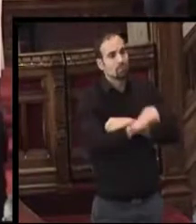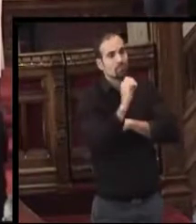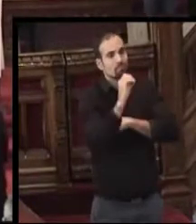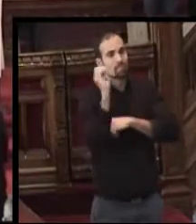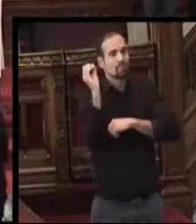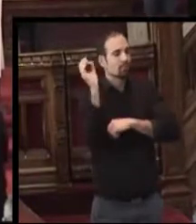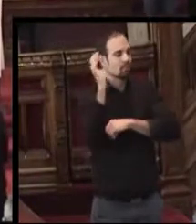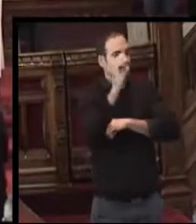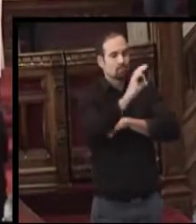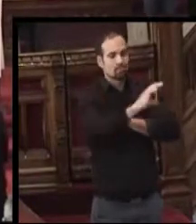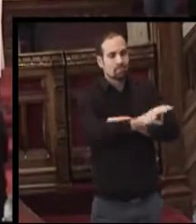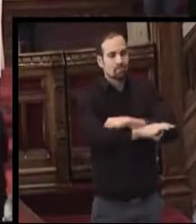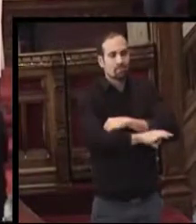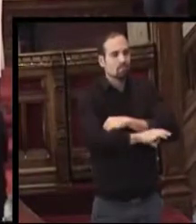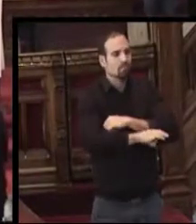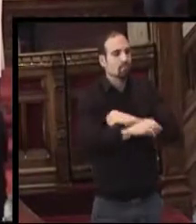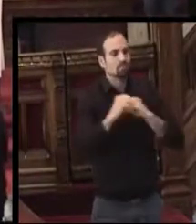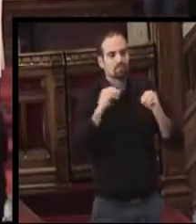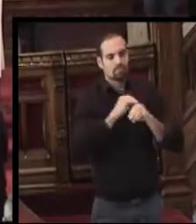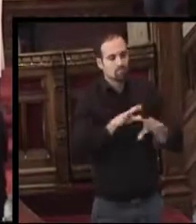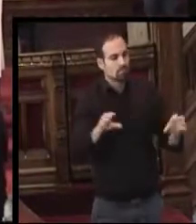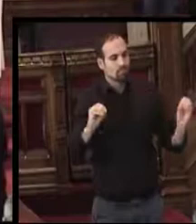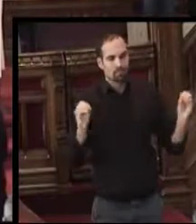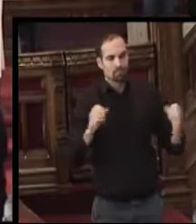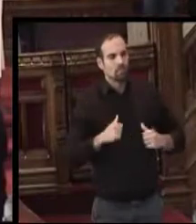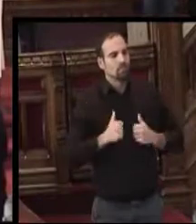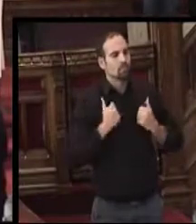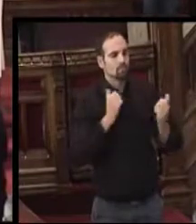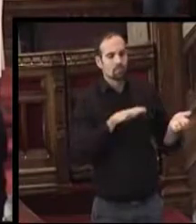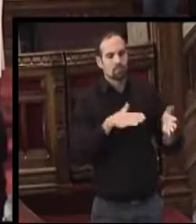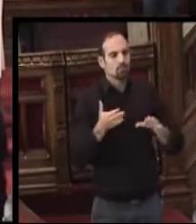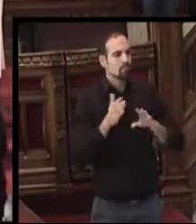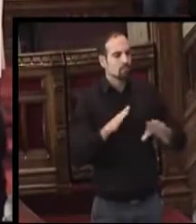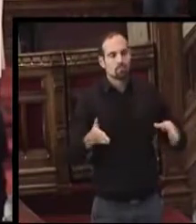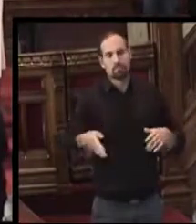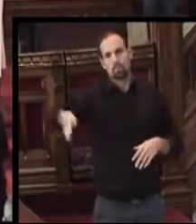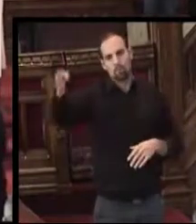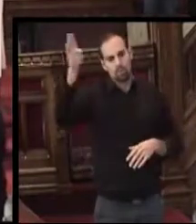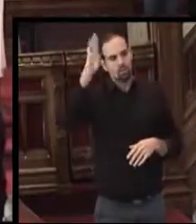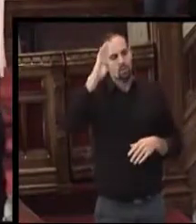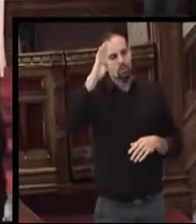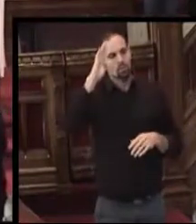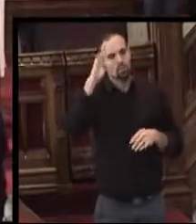disease. Go now rejoicing that God loves you. Amen.